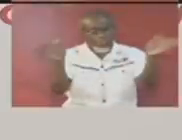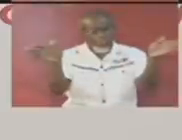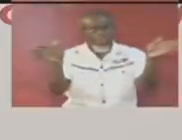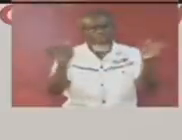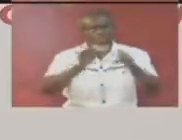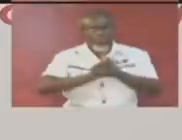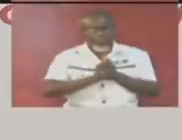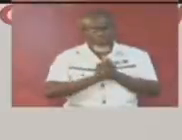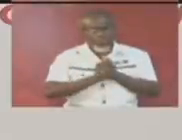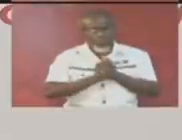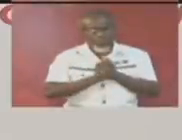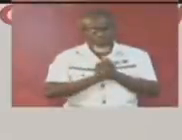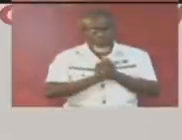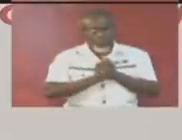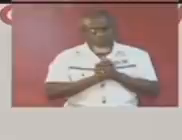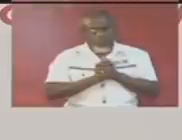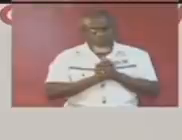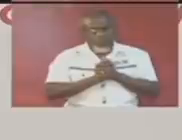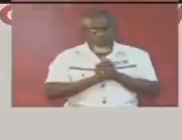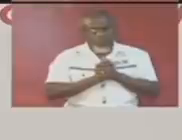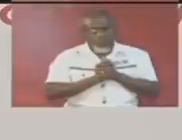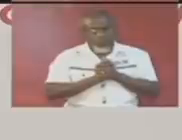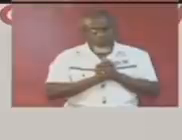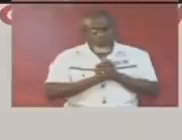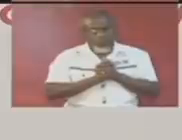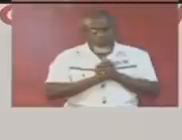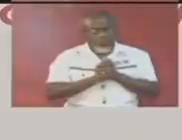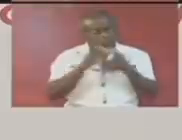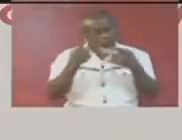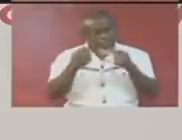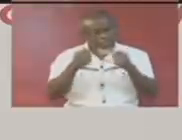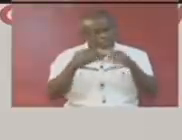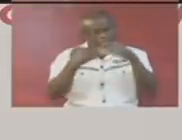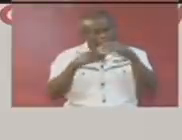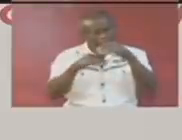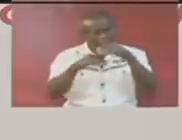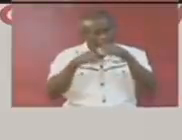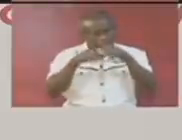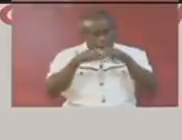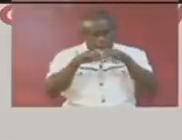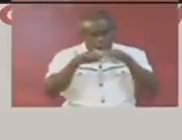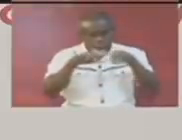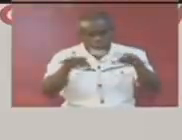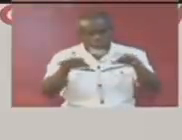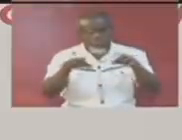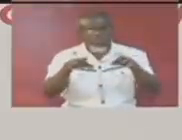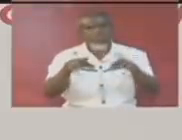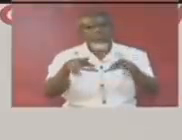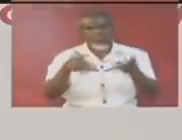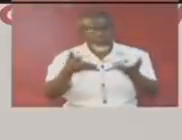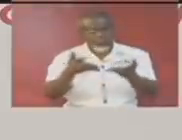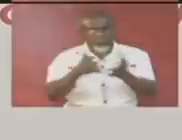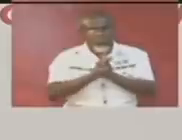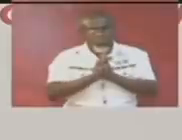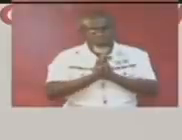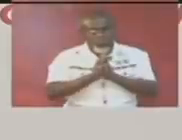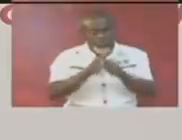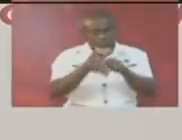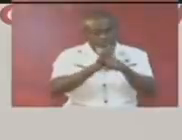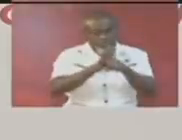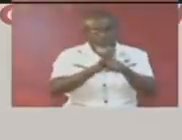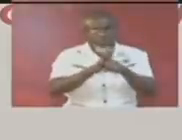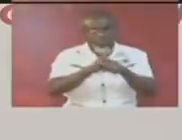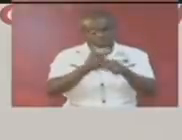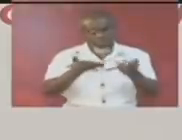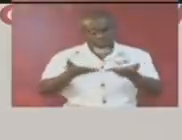the virus in the country. And I think that's what the world is trying to do as well. For example, a country like India has a